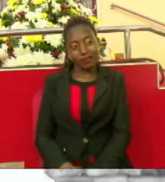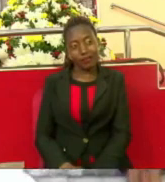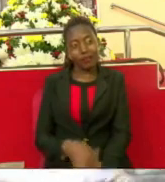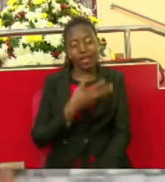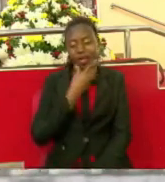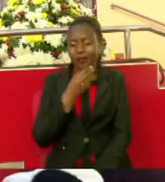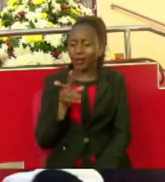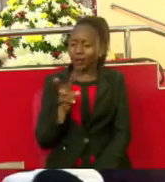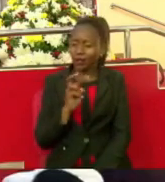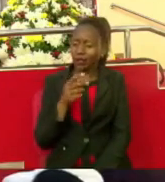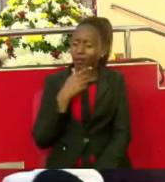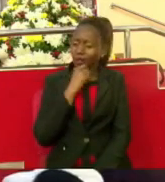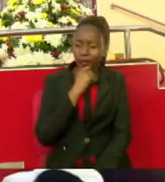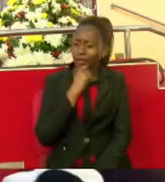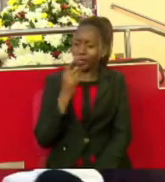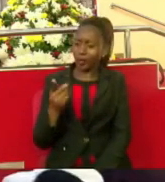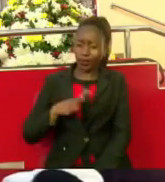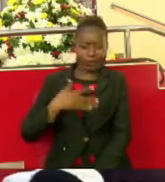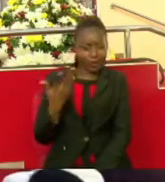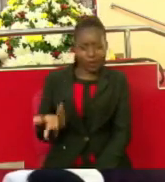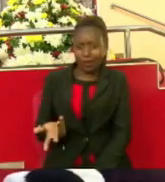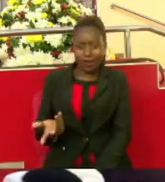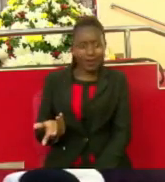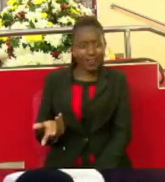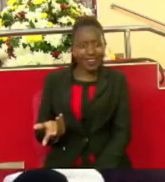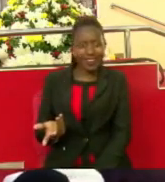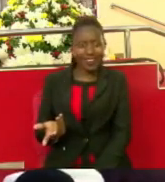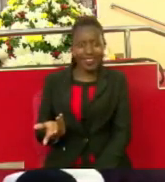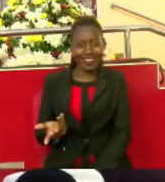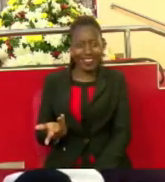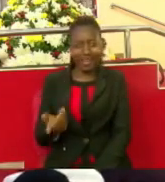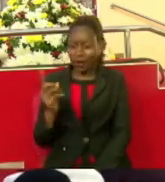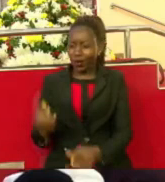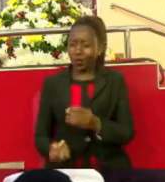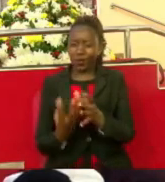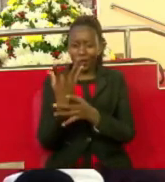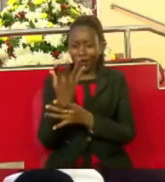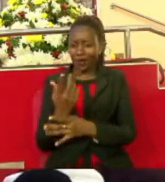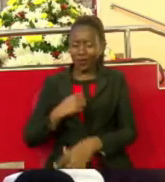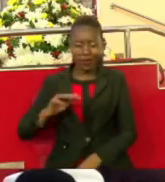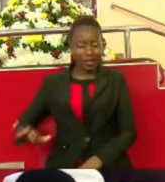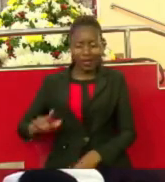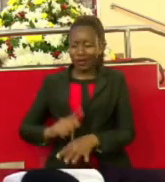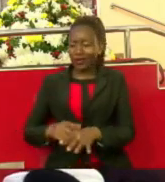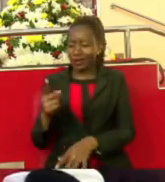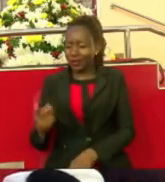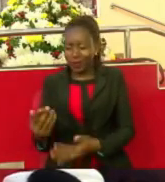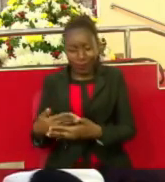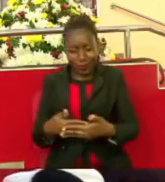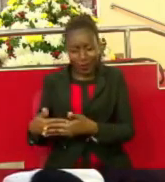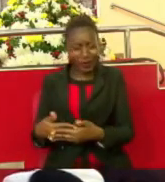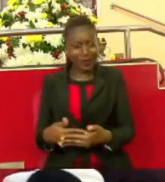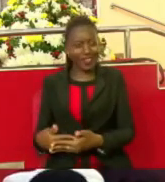and wondering, you are also mine. Na baba anaangalia na shangaa, huyu pia ni wangu. You are so grown, I left you when you are a baby. Nilikuacha ukiwa mtoto, sasa umekuwa